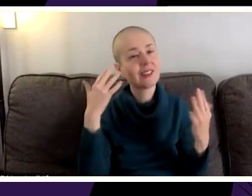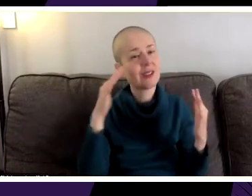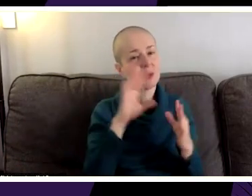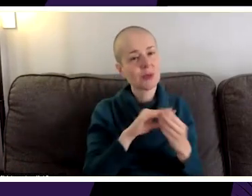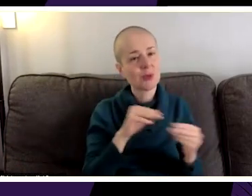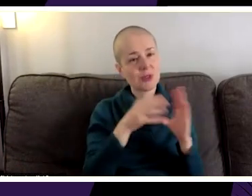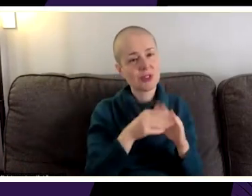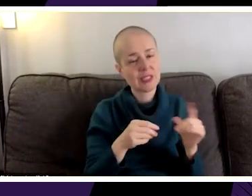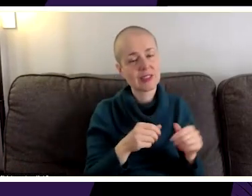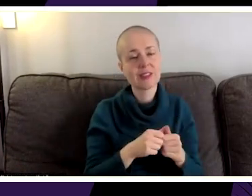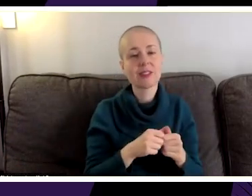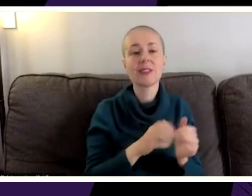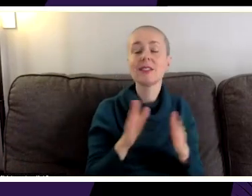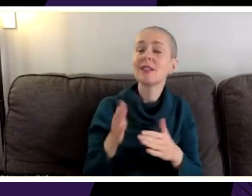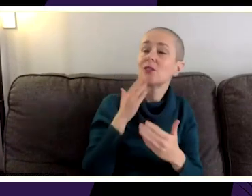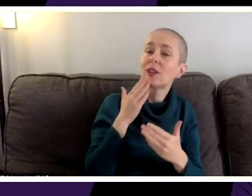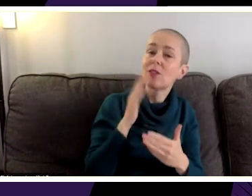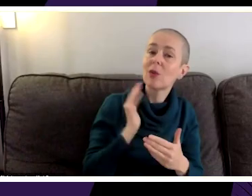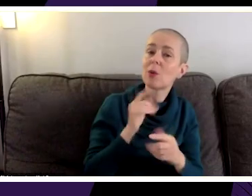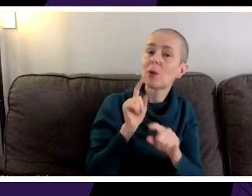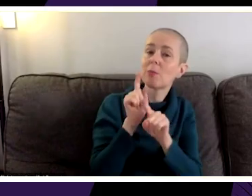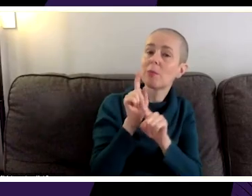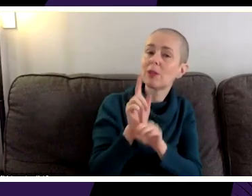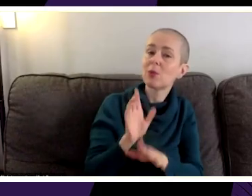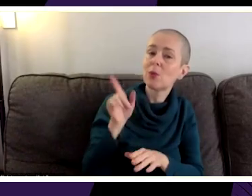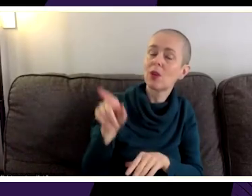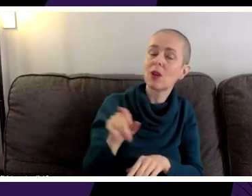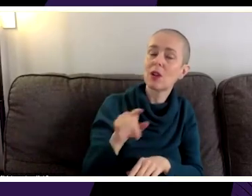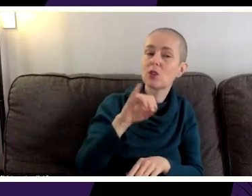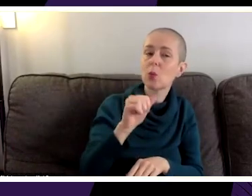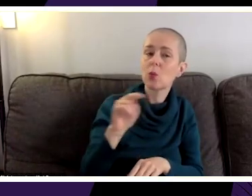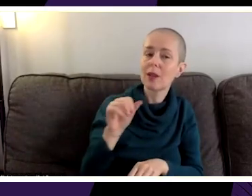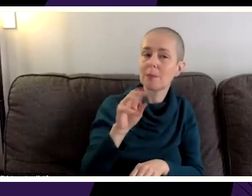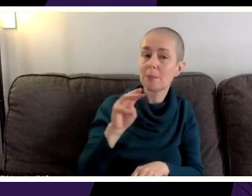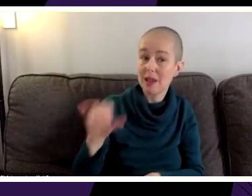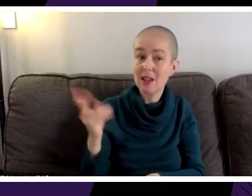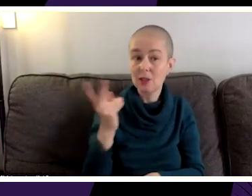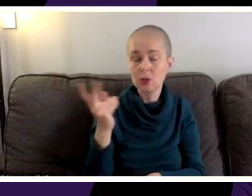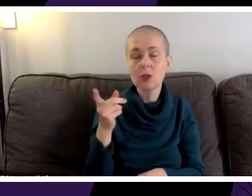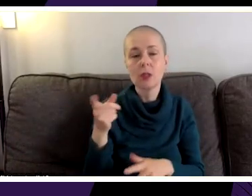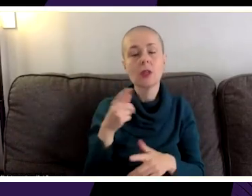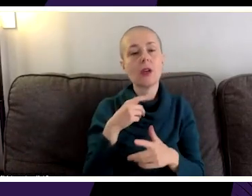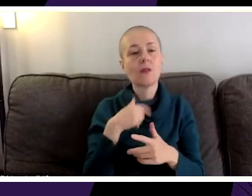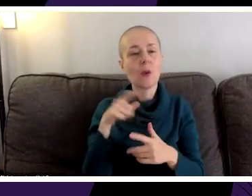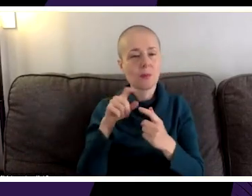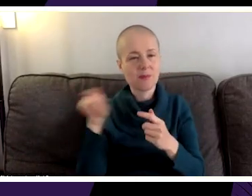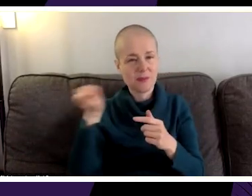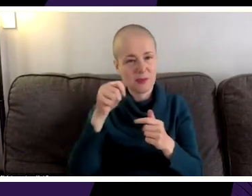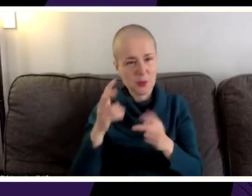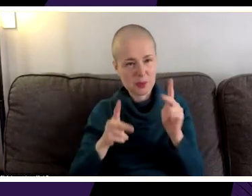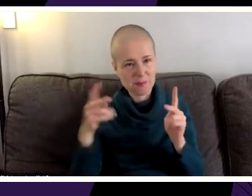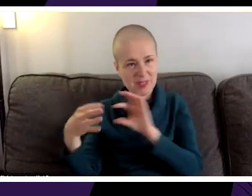our mentor, Joanne and May from Data Garden, and also Tommy Martinez. Shout out